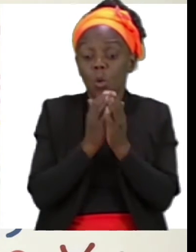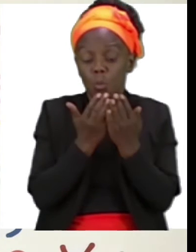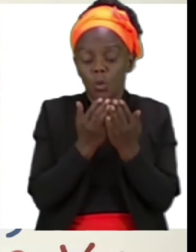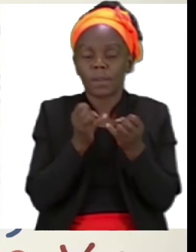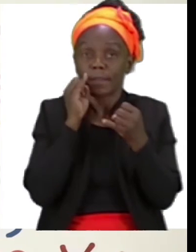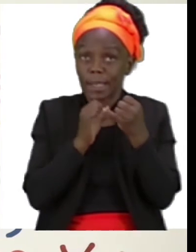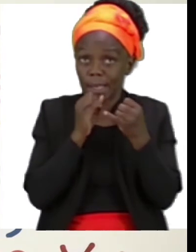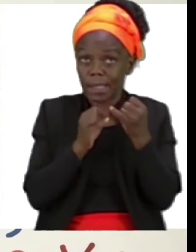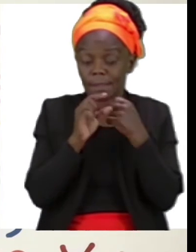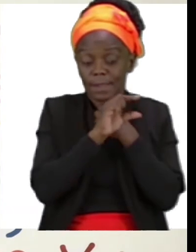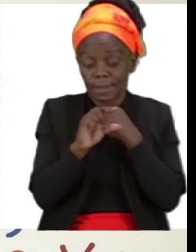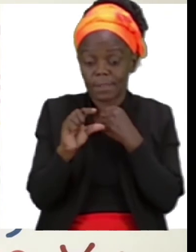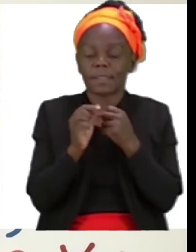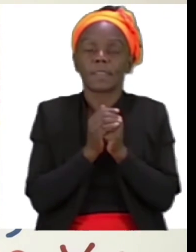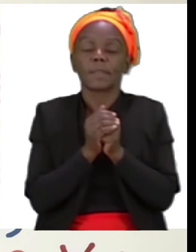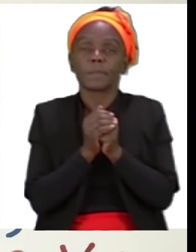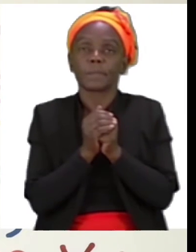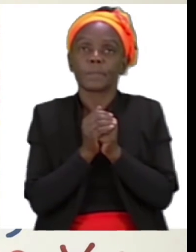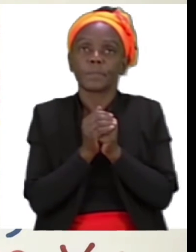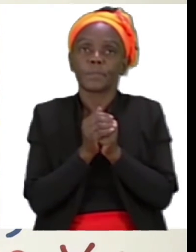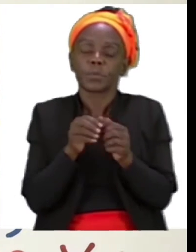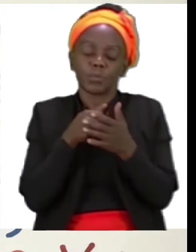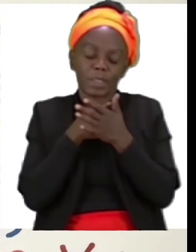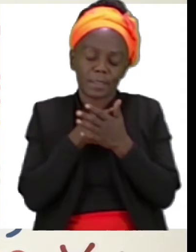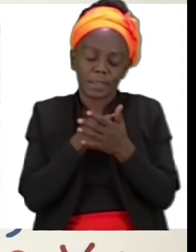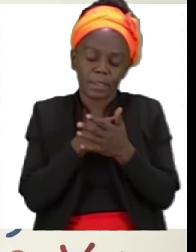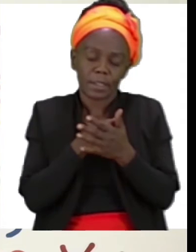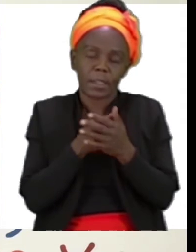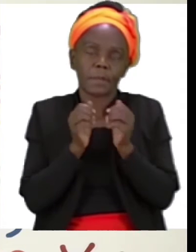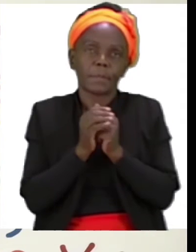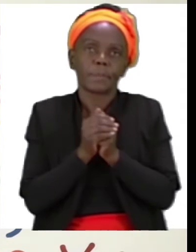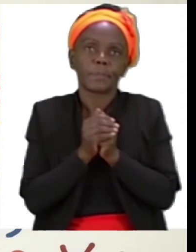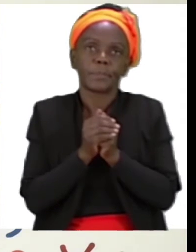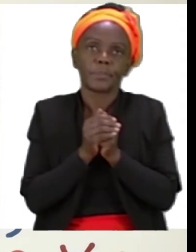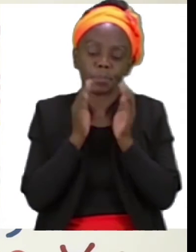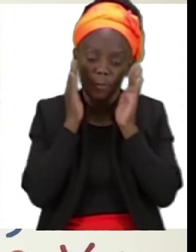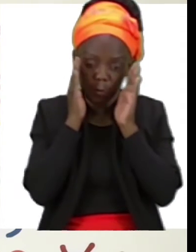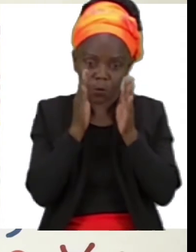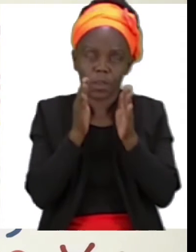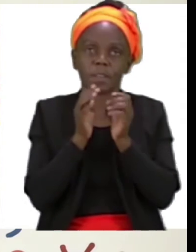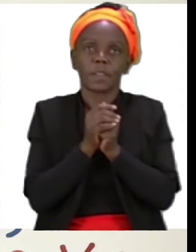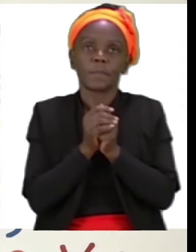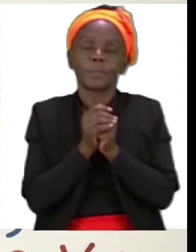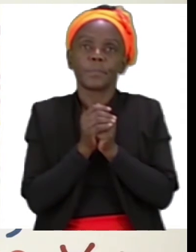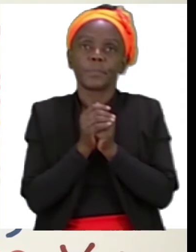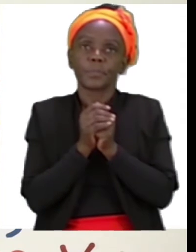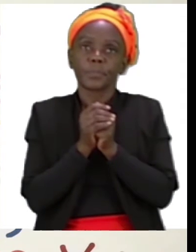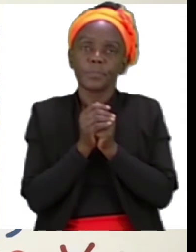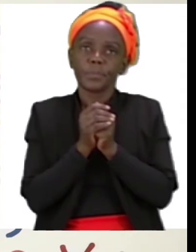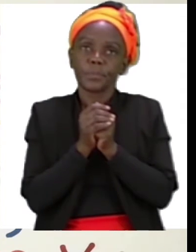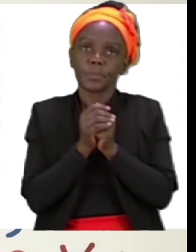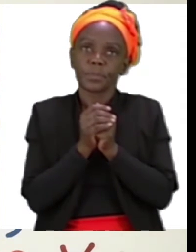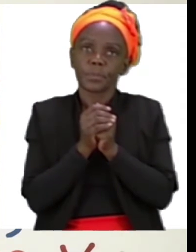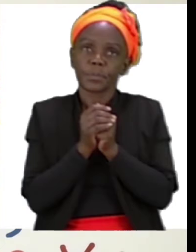booklet. We are going to try and do this one together. Now, it's not the last one because